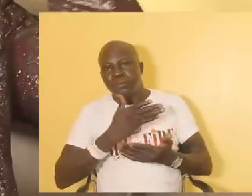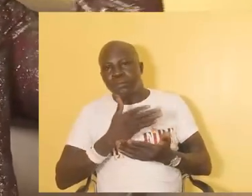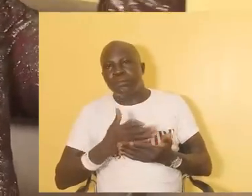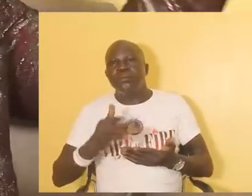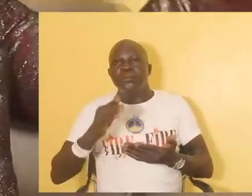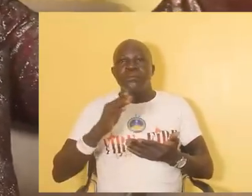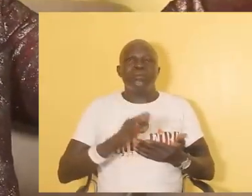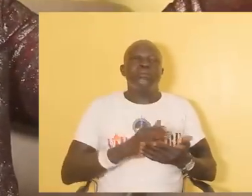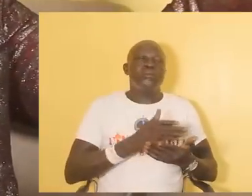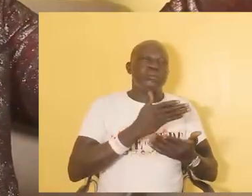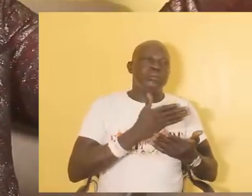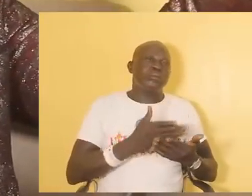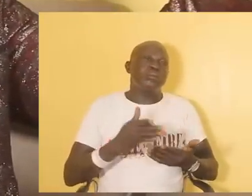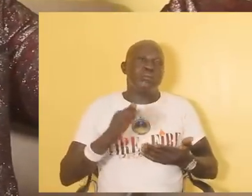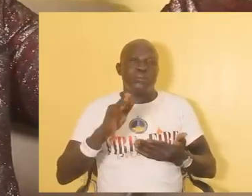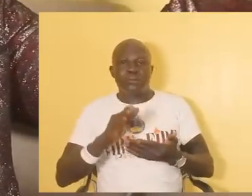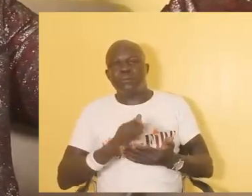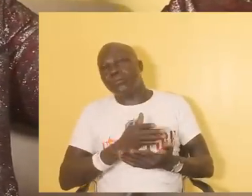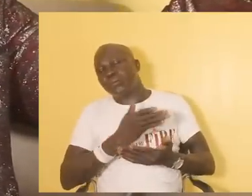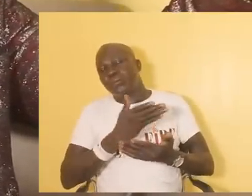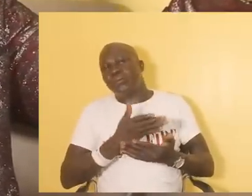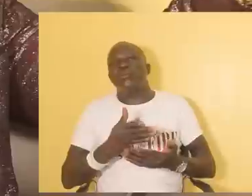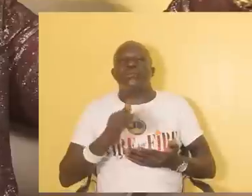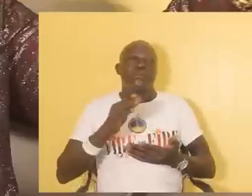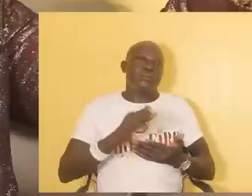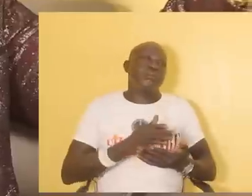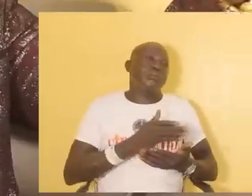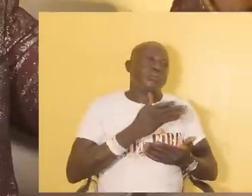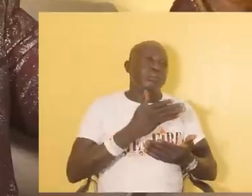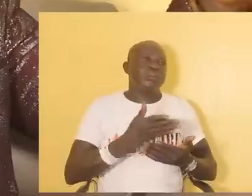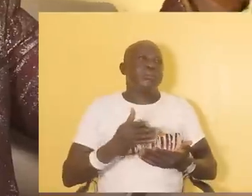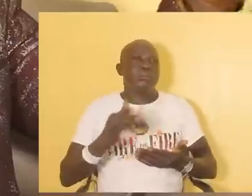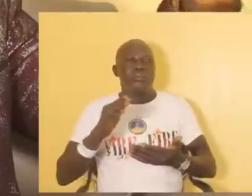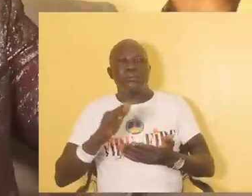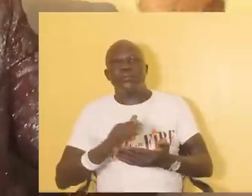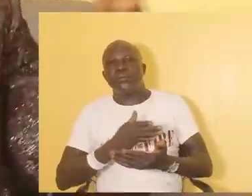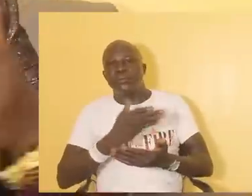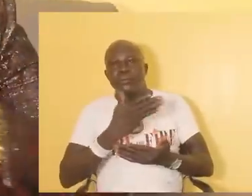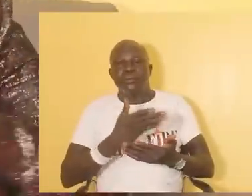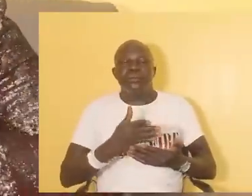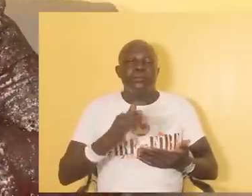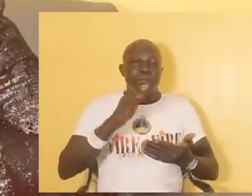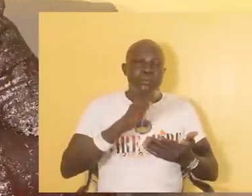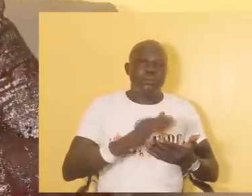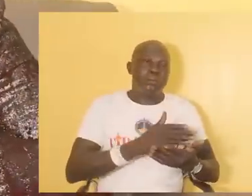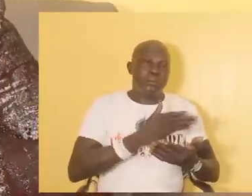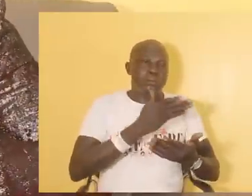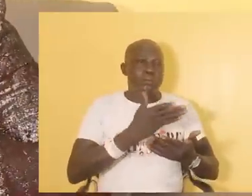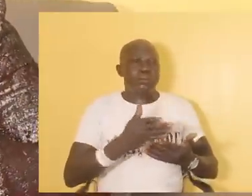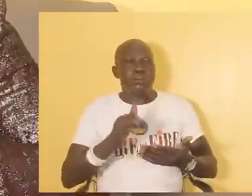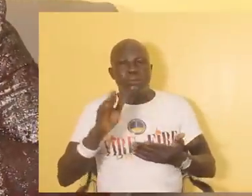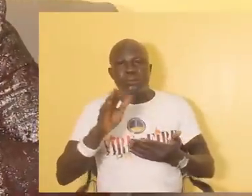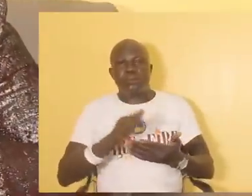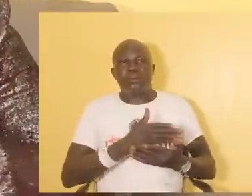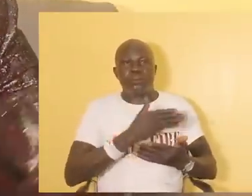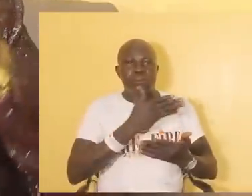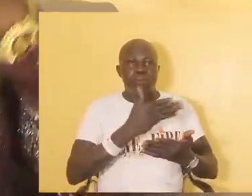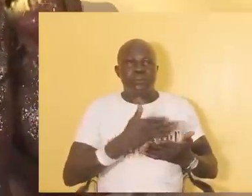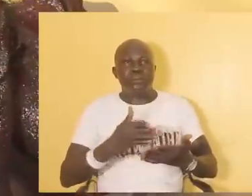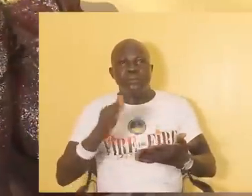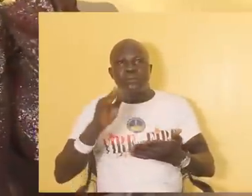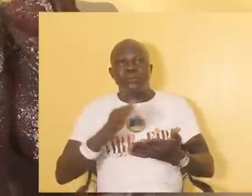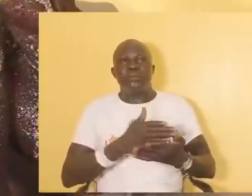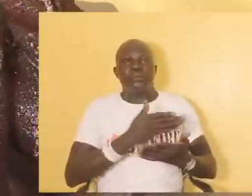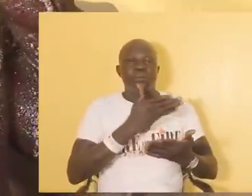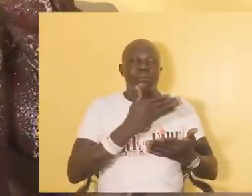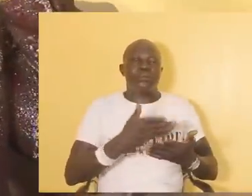ri ile ologo baba yakuba mi sile oju ma ti mi lojo re